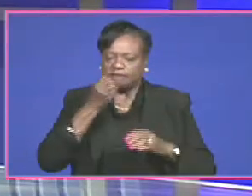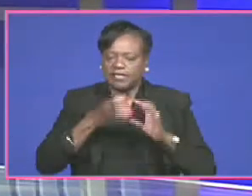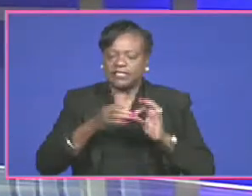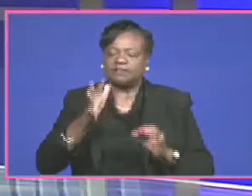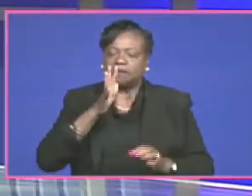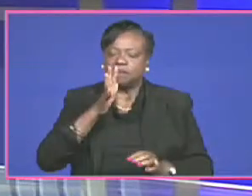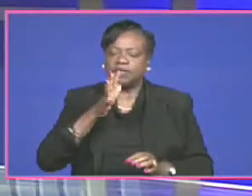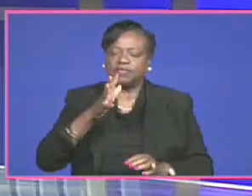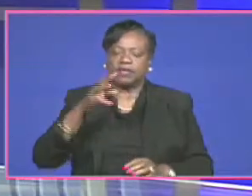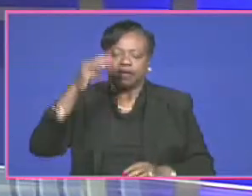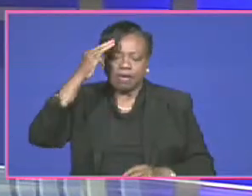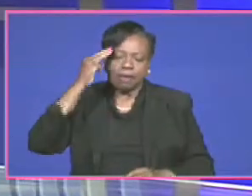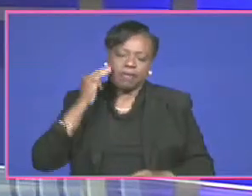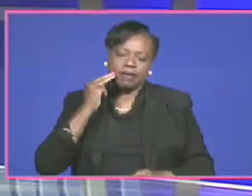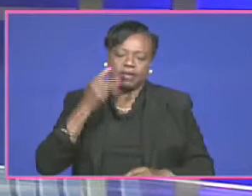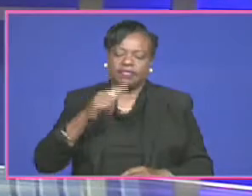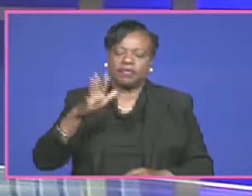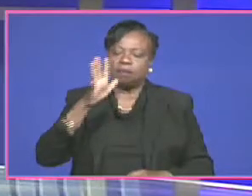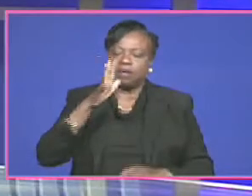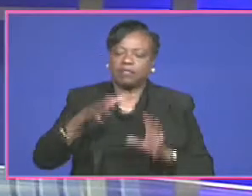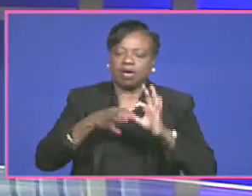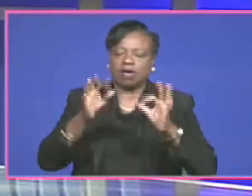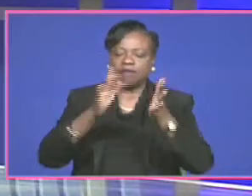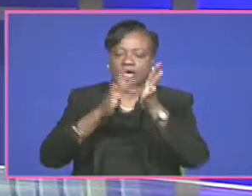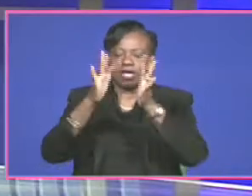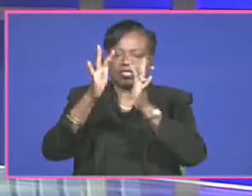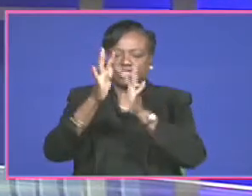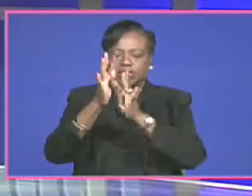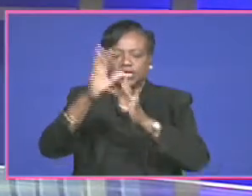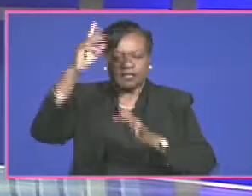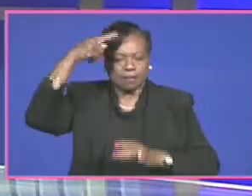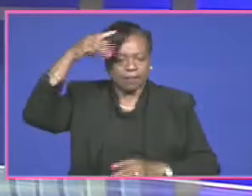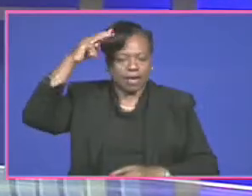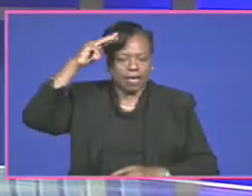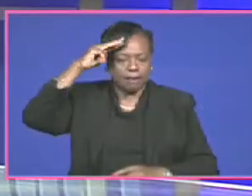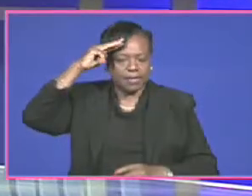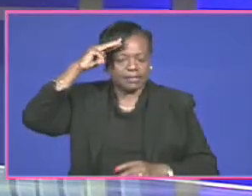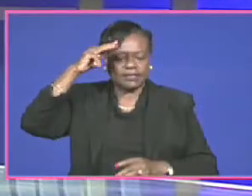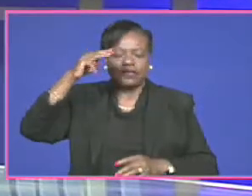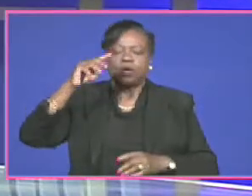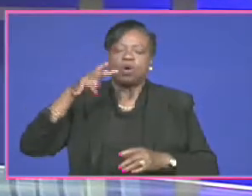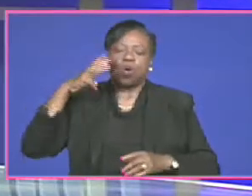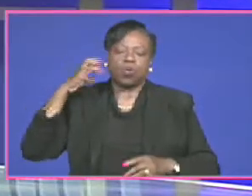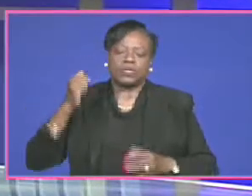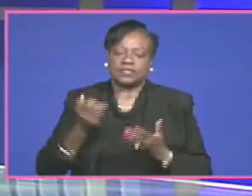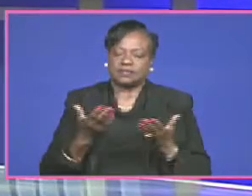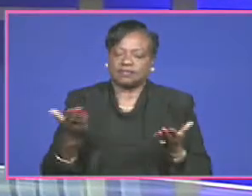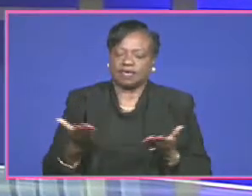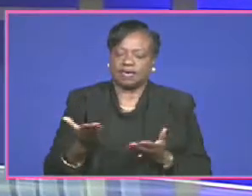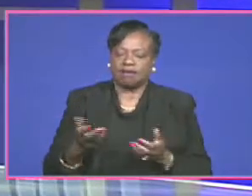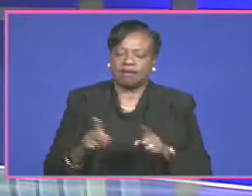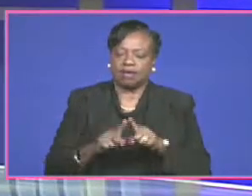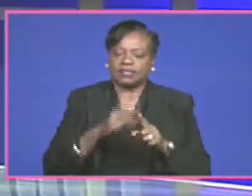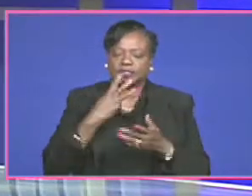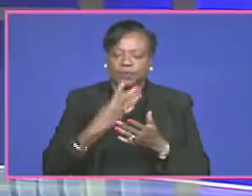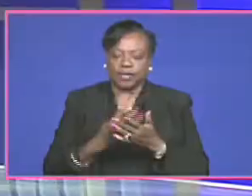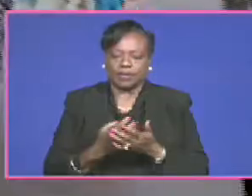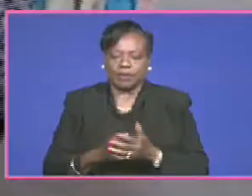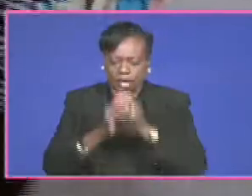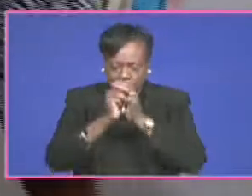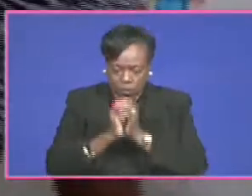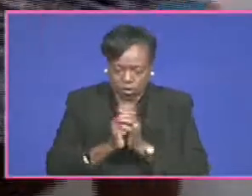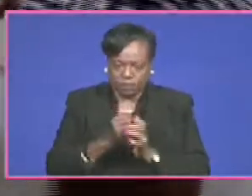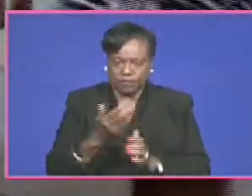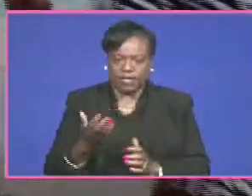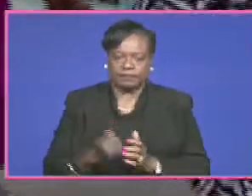Altavis Munnings tells us tonight that the Prime Minister also attended this special service at the church where he worships. Here's that report.